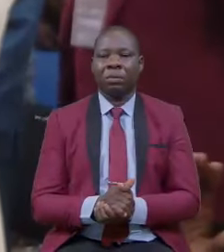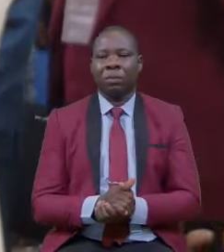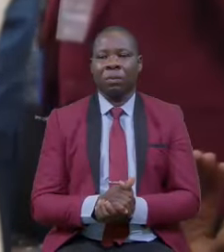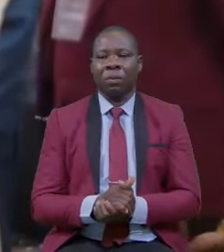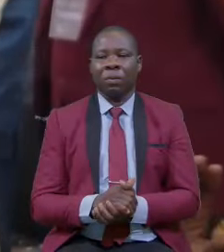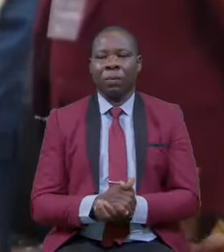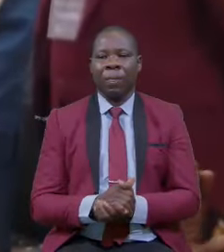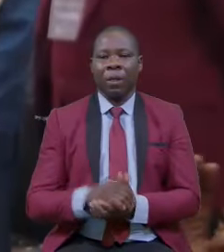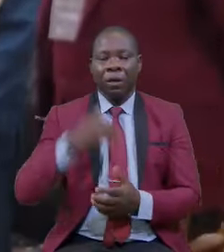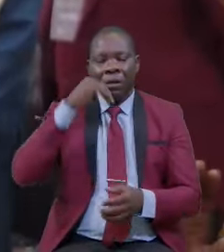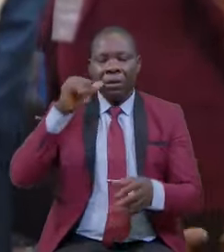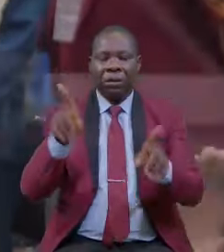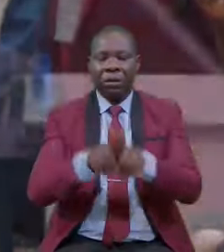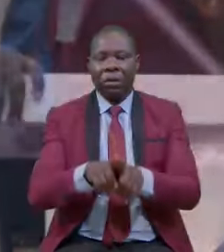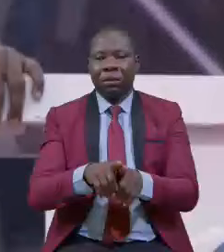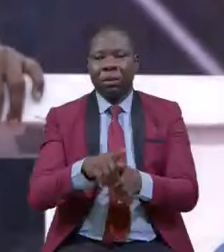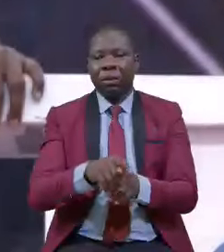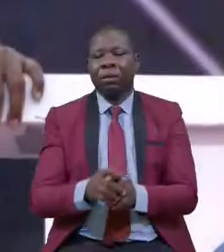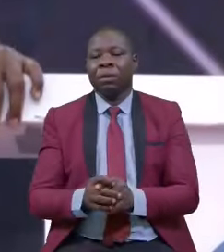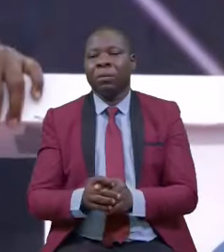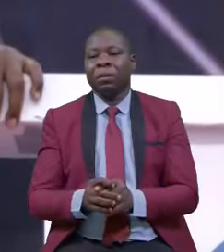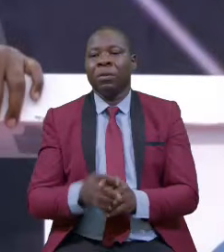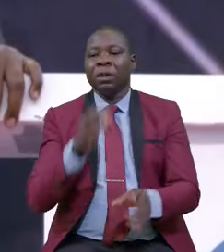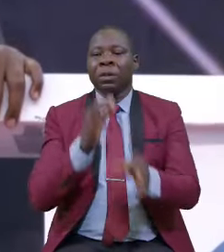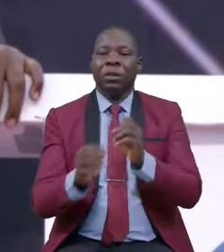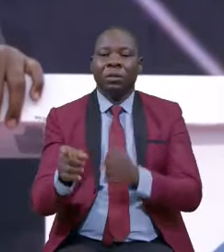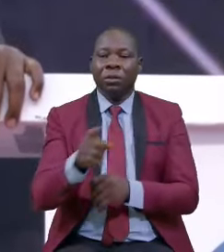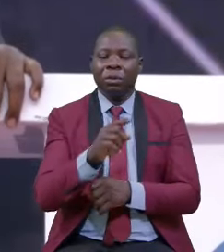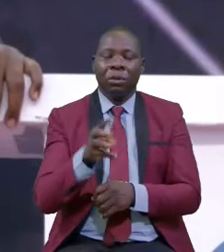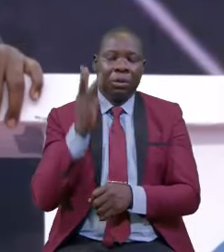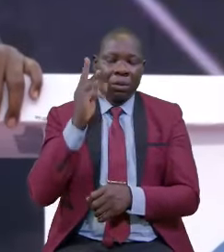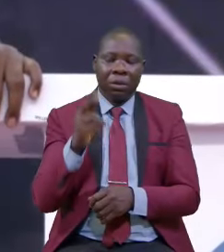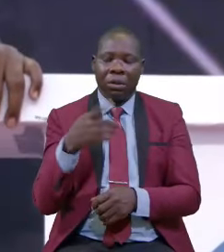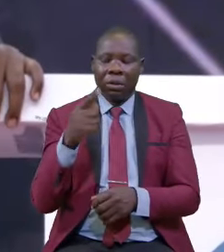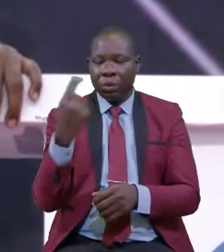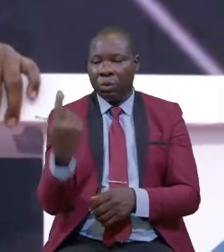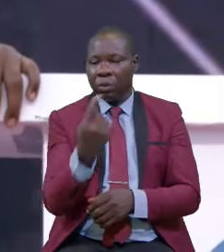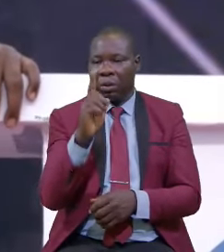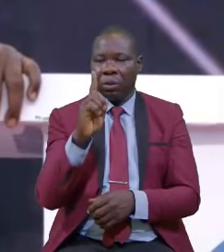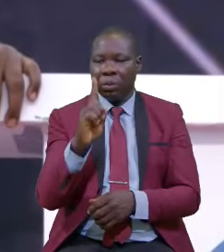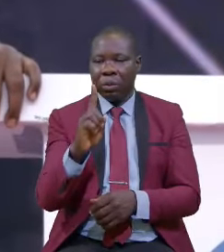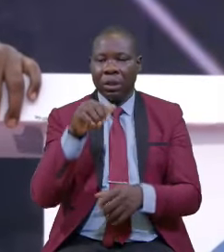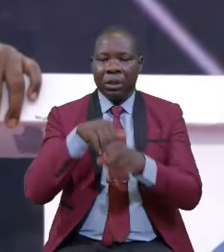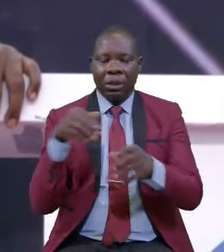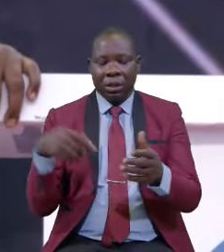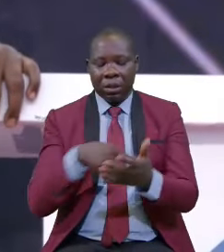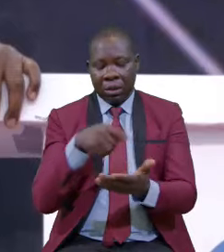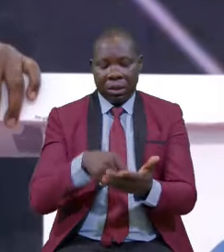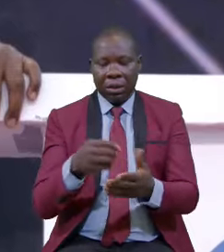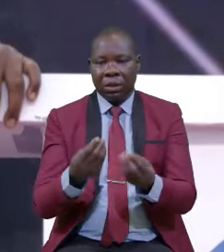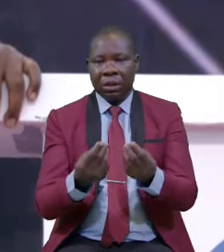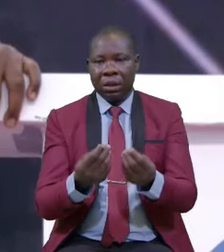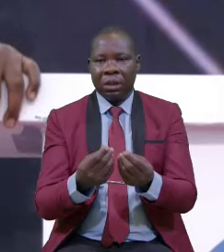Sister, if you were the only one in this land with the word in your